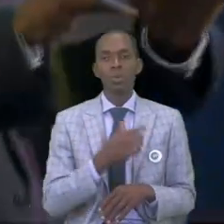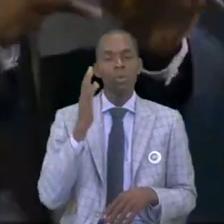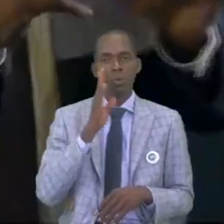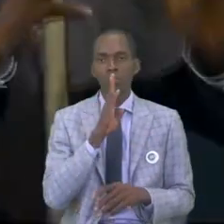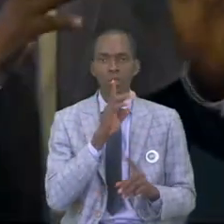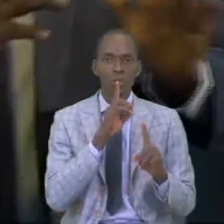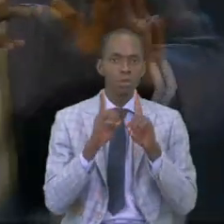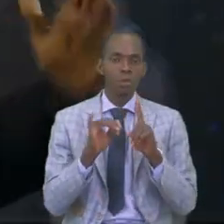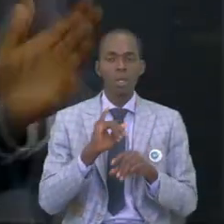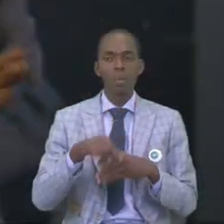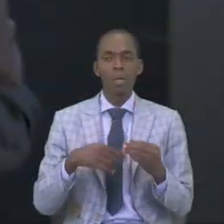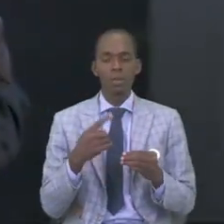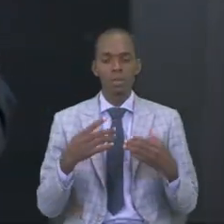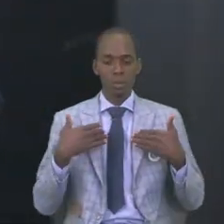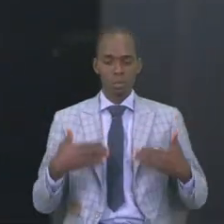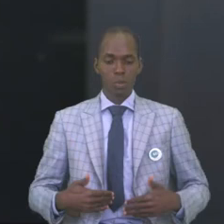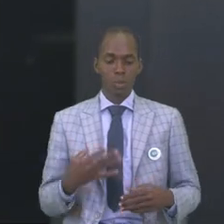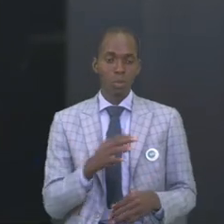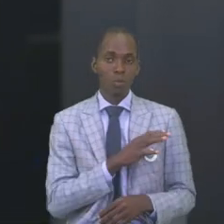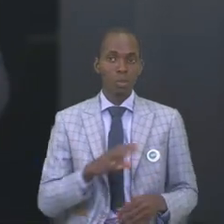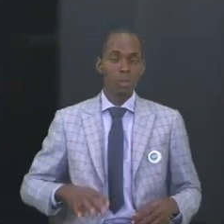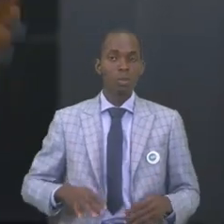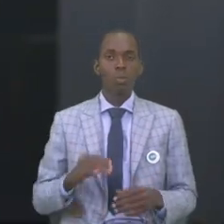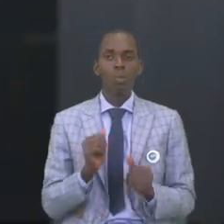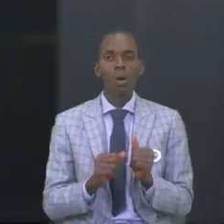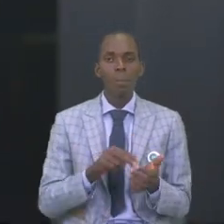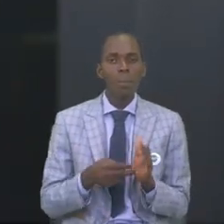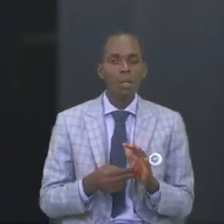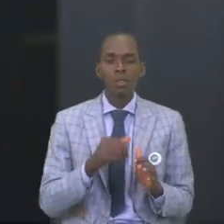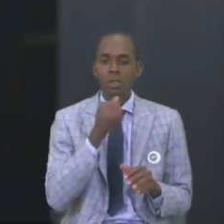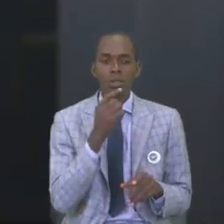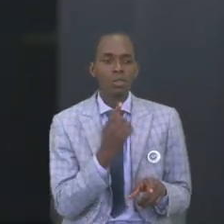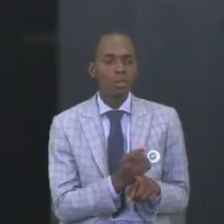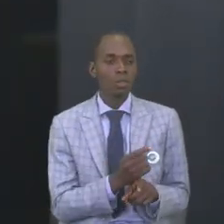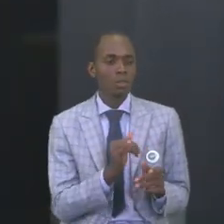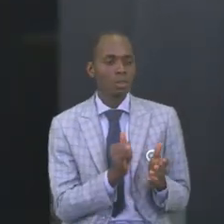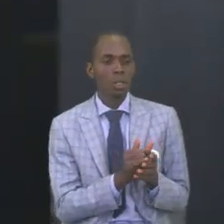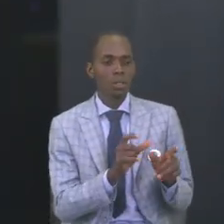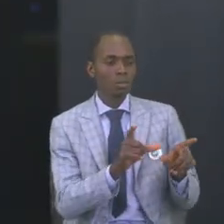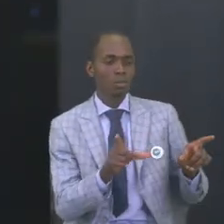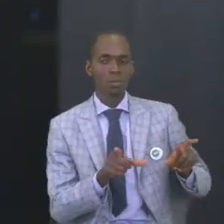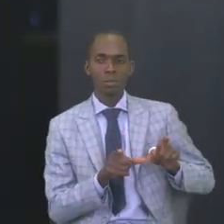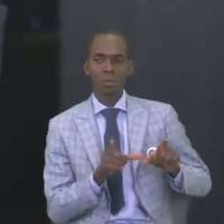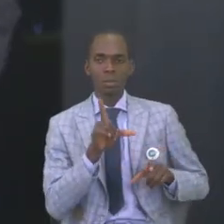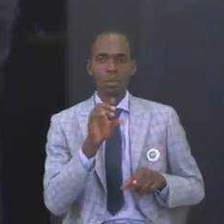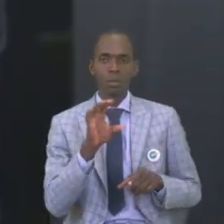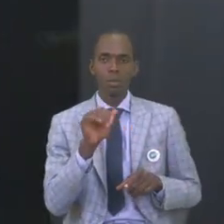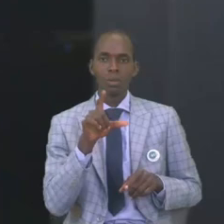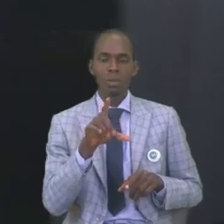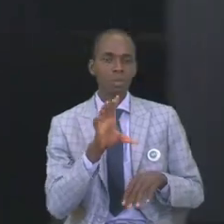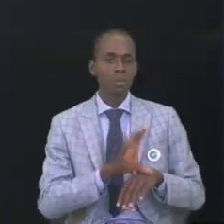which means it's not just a local church. It's not just a denomination. We're talking about all